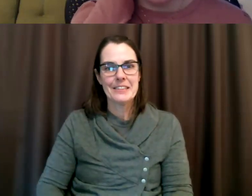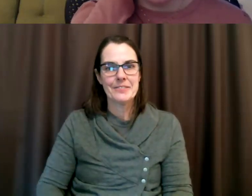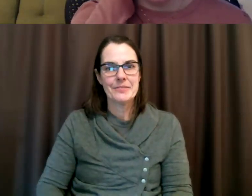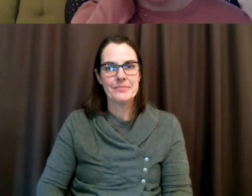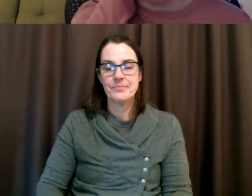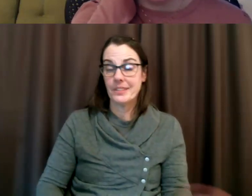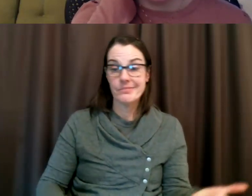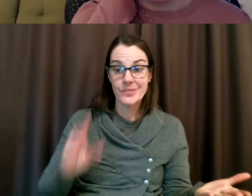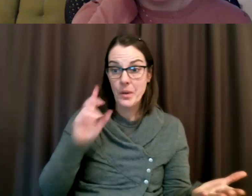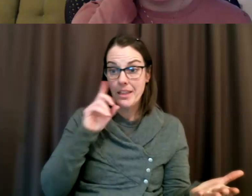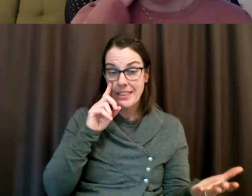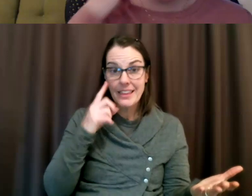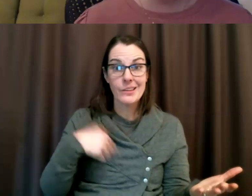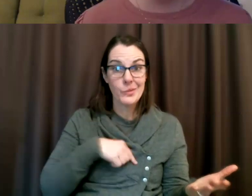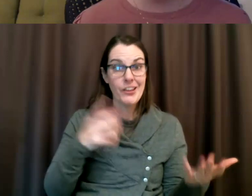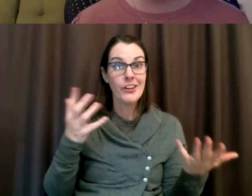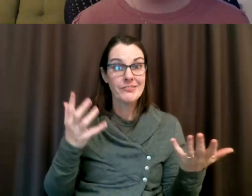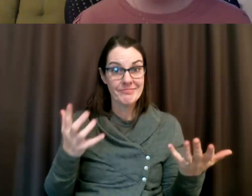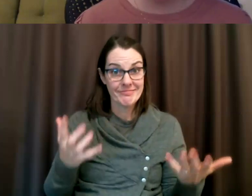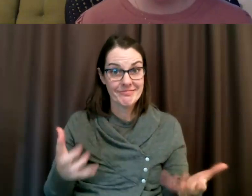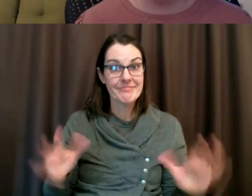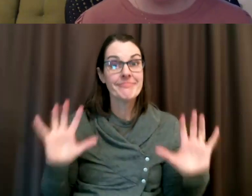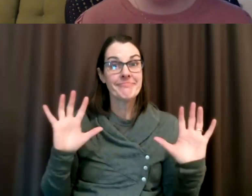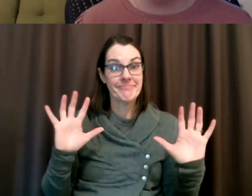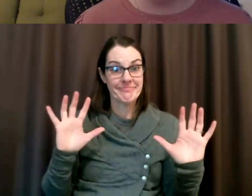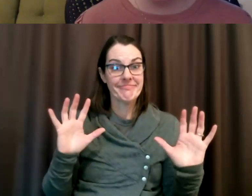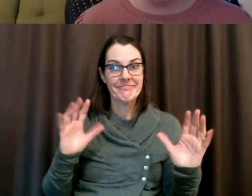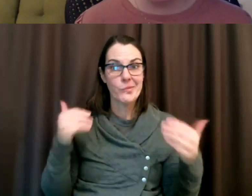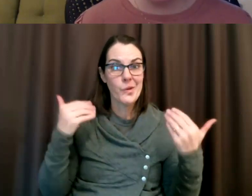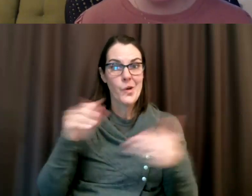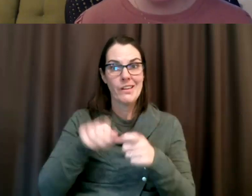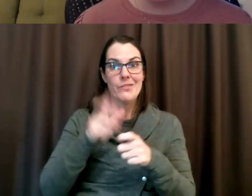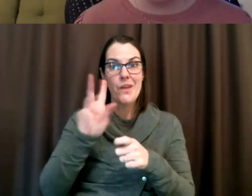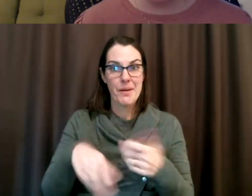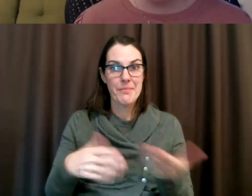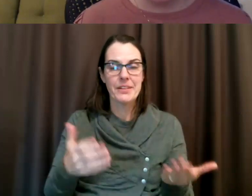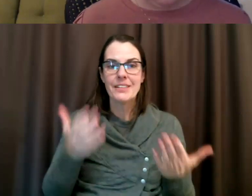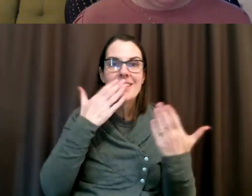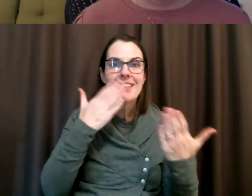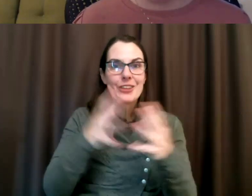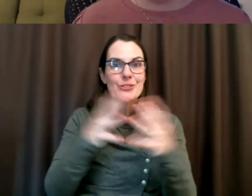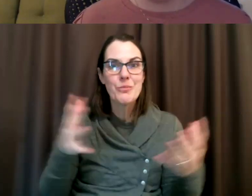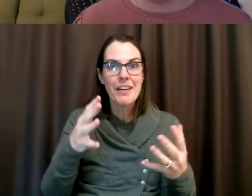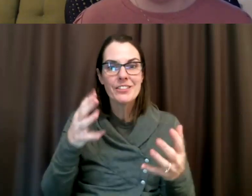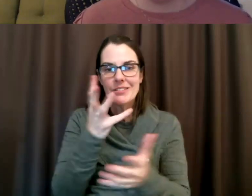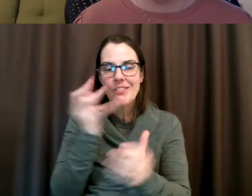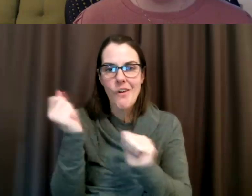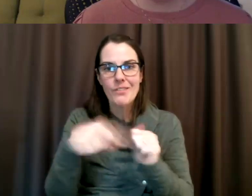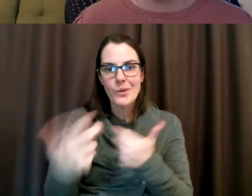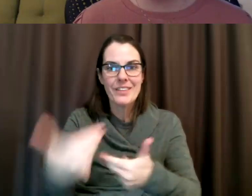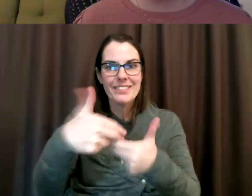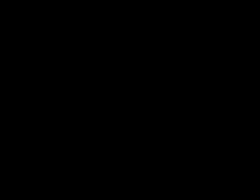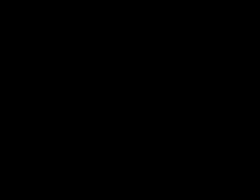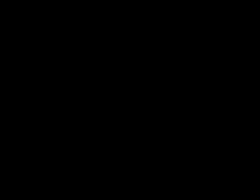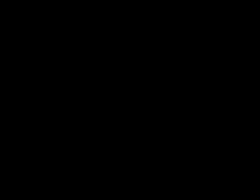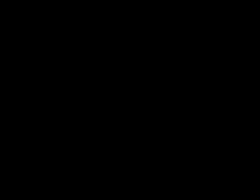I think we are going to wrap things up then. Thanks so much, everyone, for attending. Could